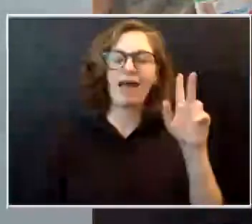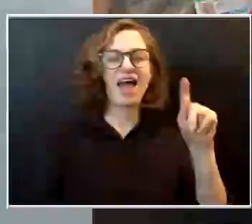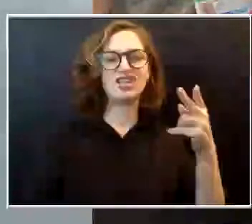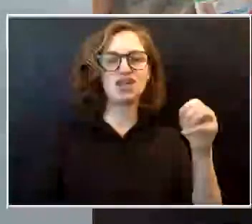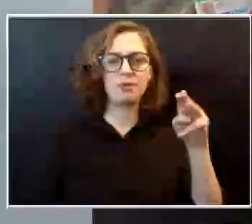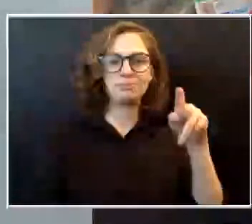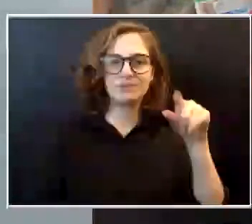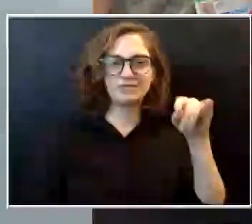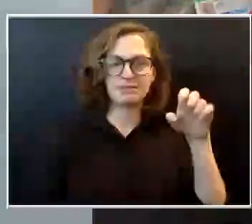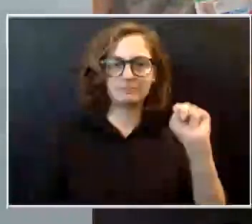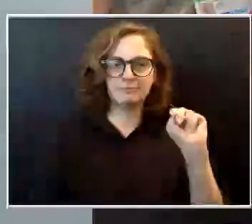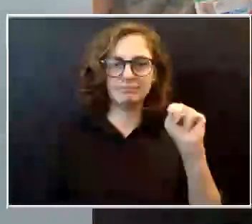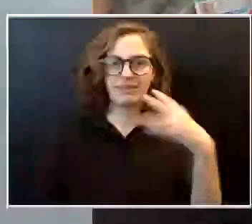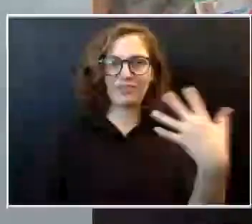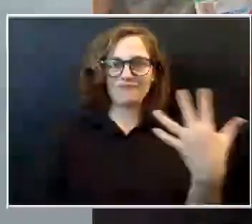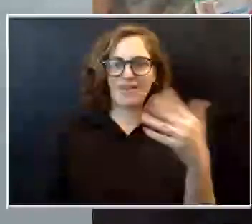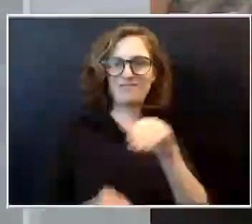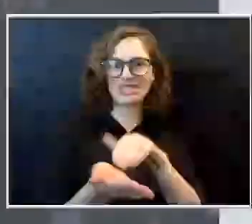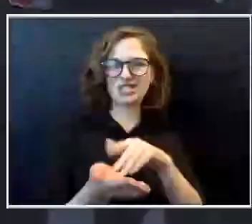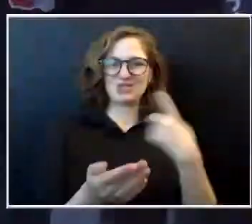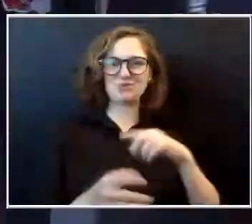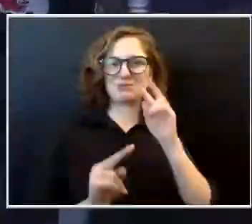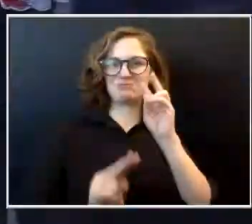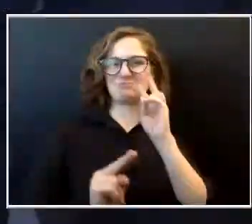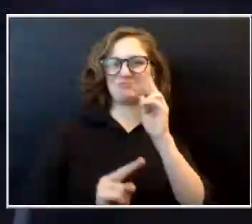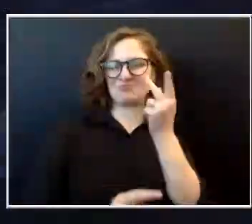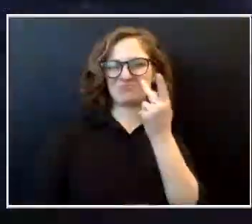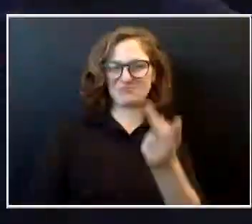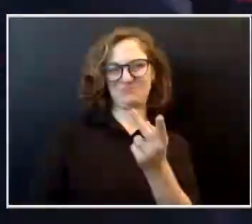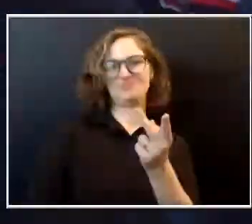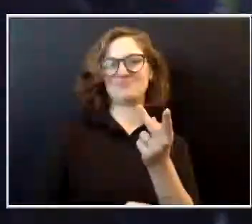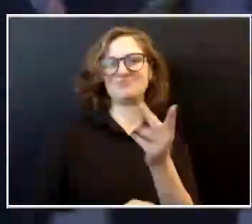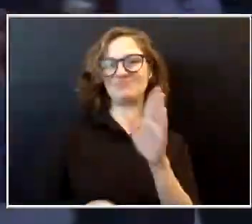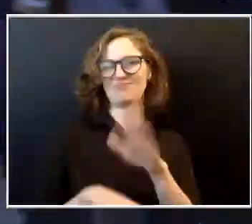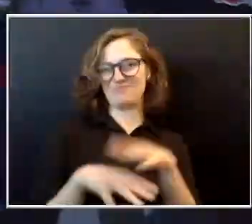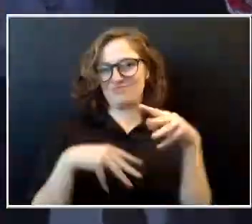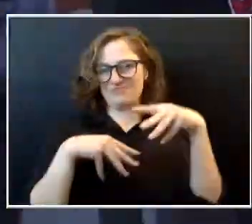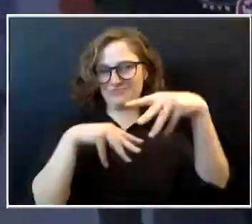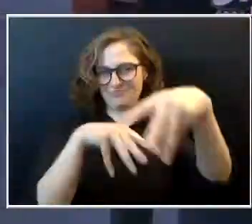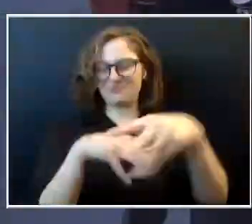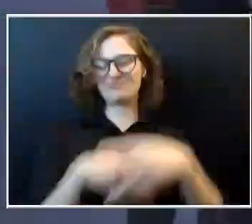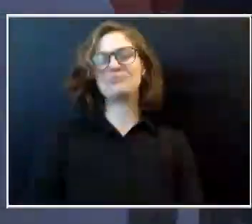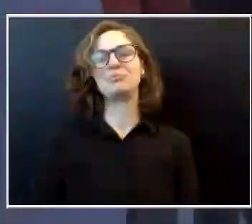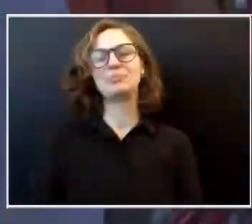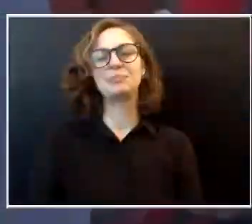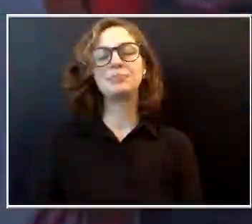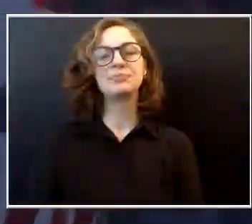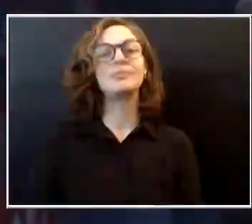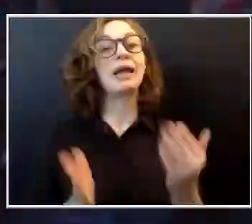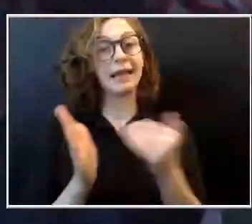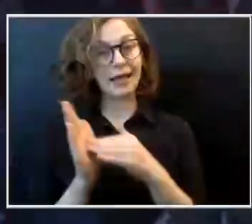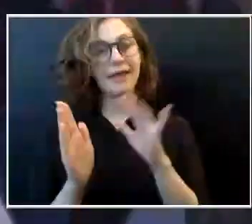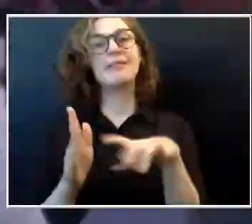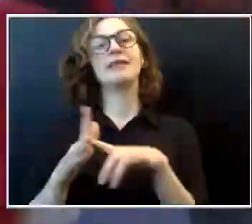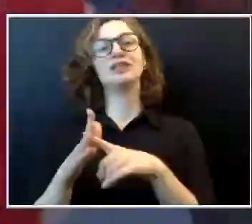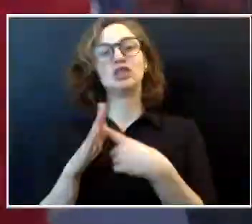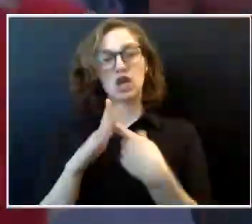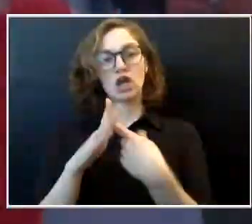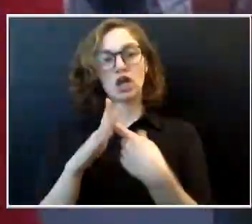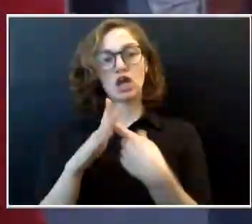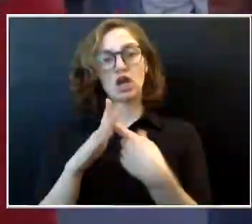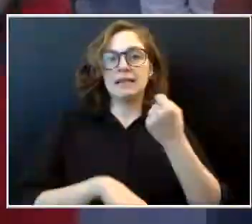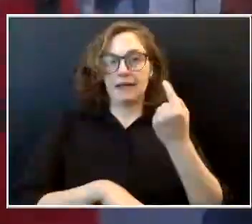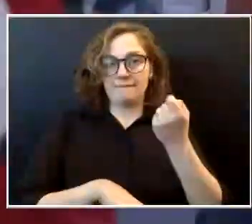be looking forward to seeing on the parade route that again begins at 11 a.m. They were a part